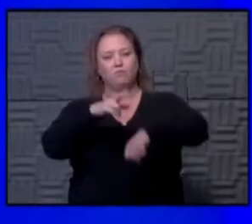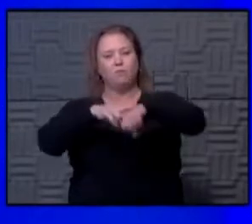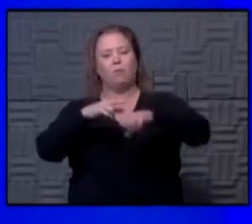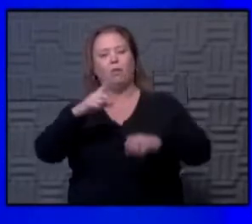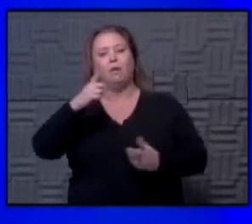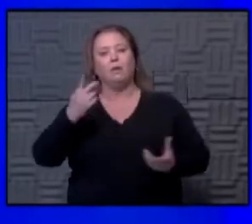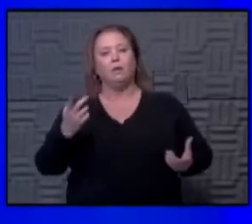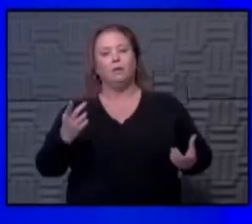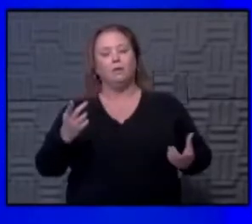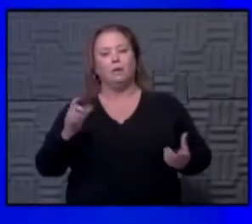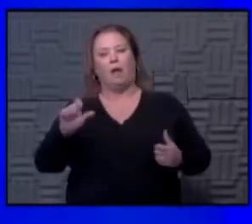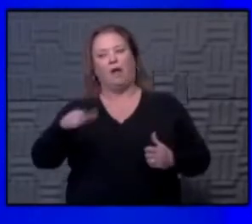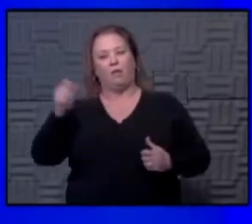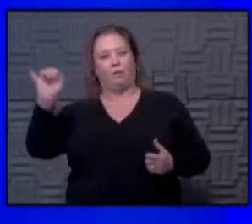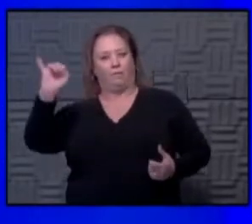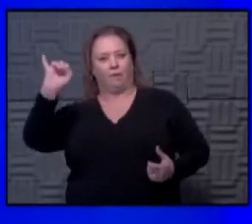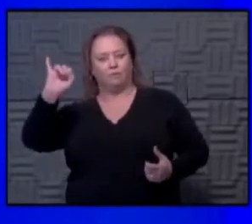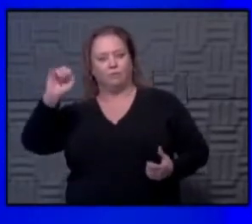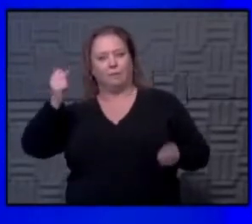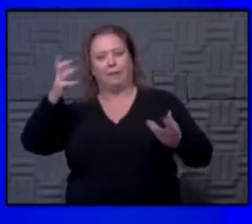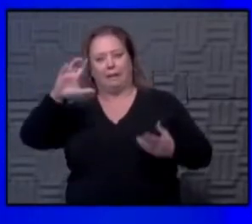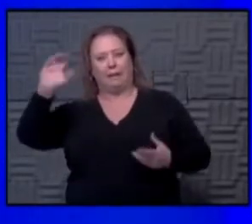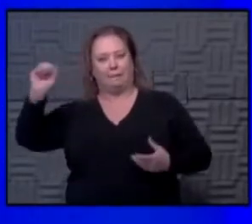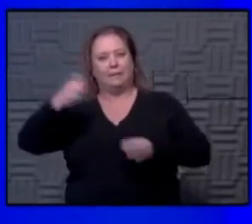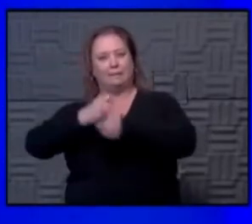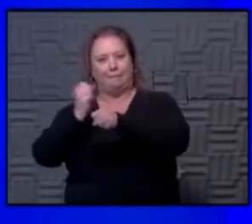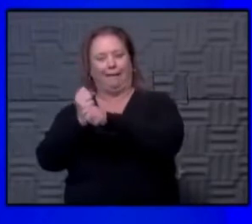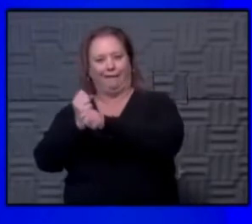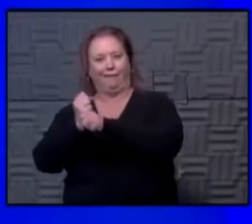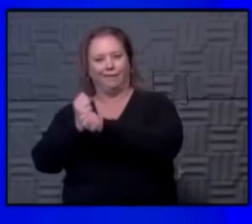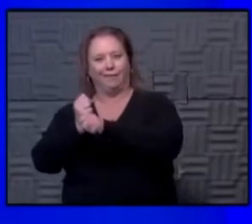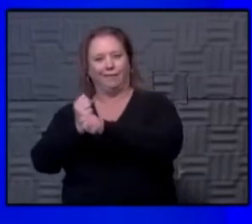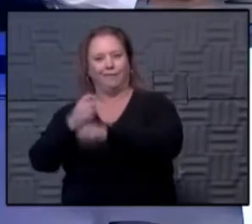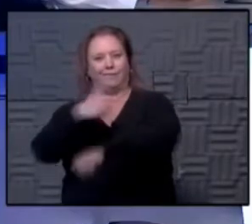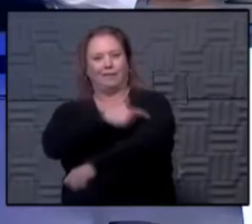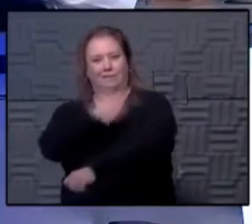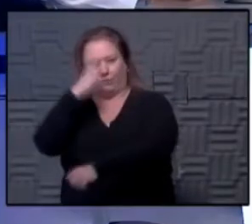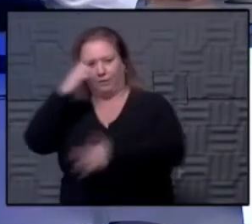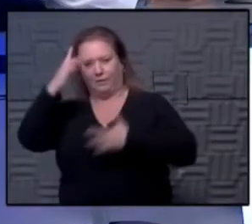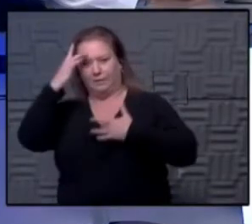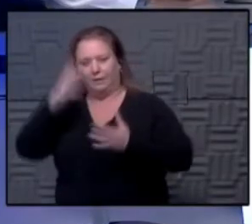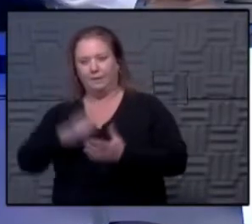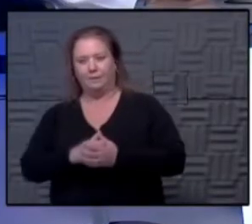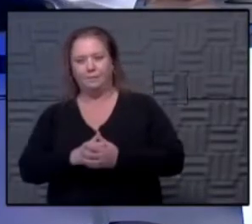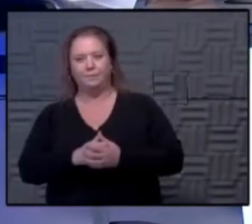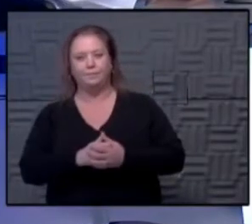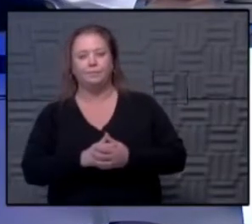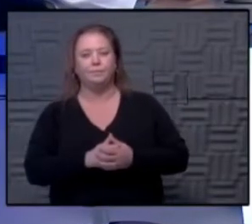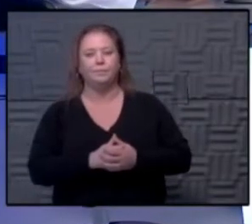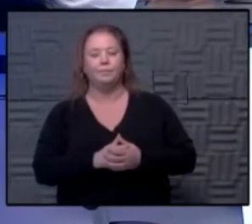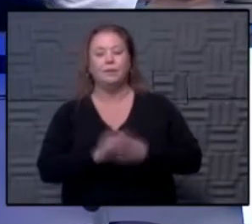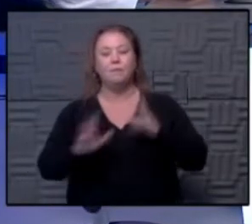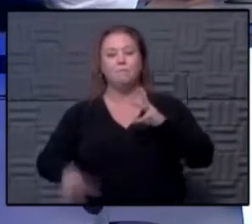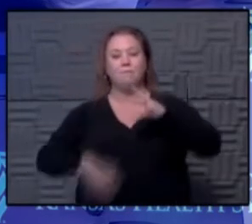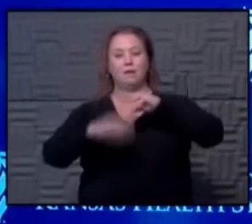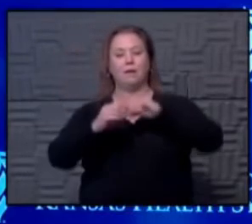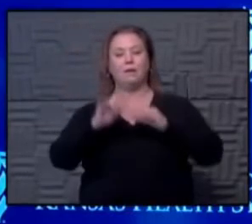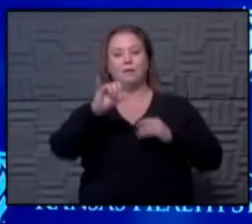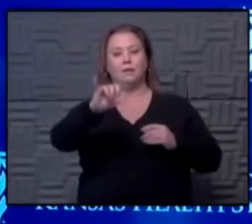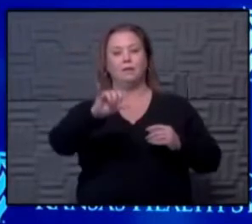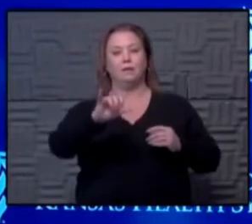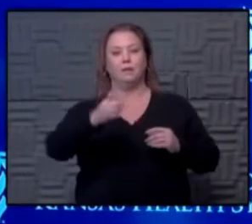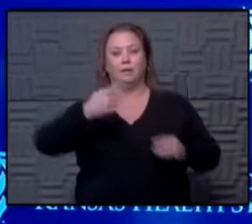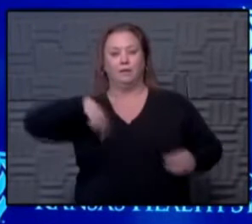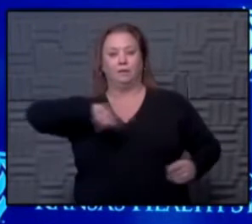there are other infections which multiple companies produce vaccines for. And I'll maybe take the long run answer to that. So